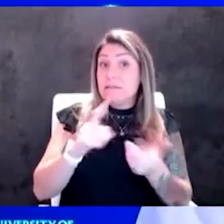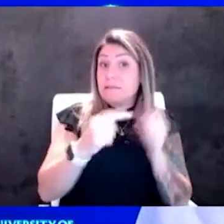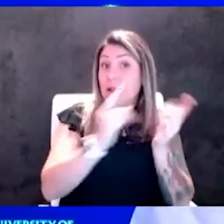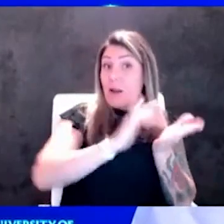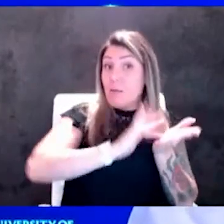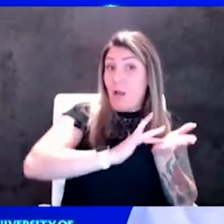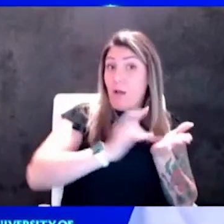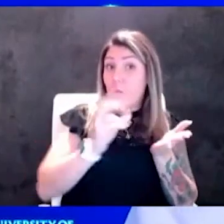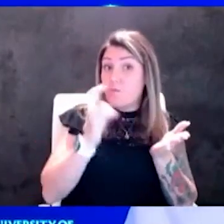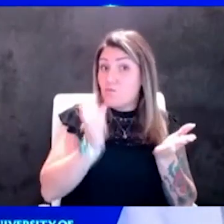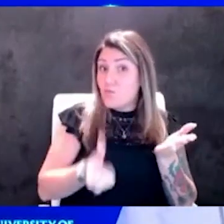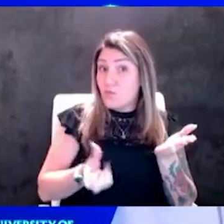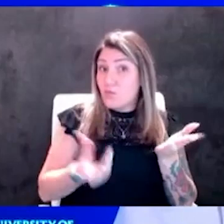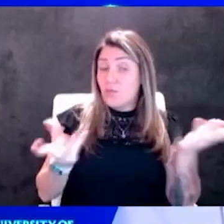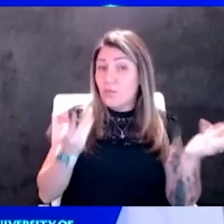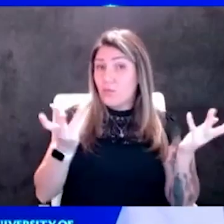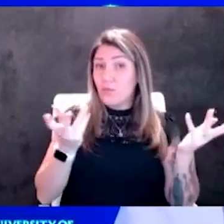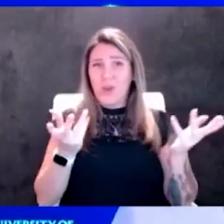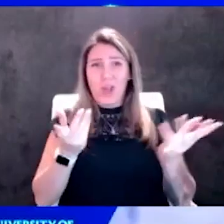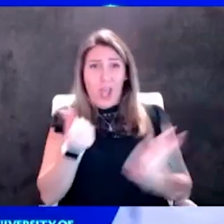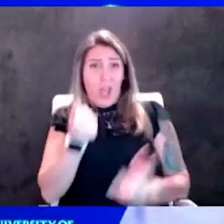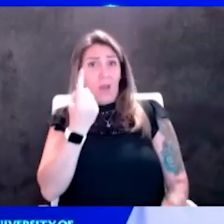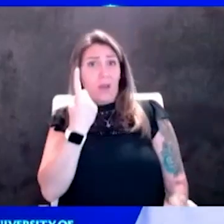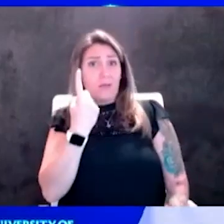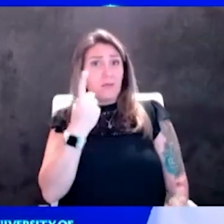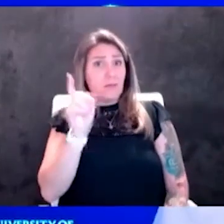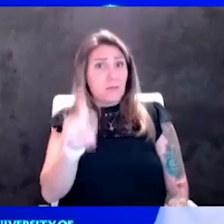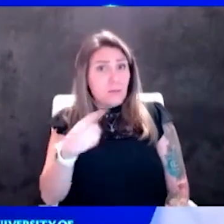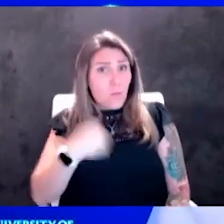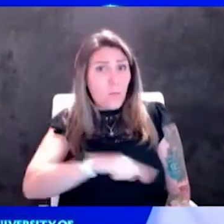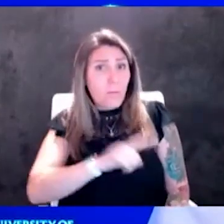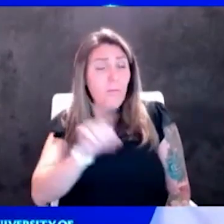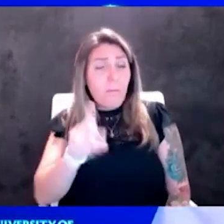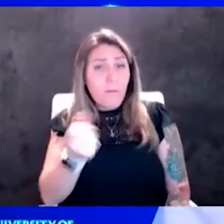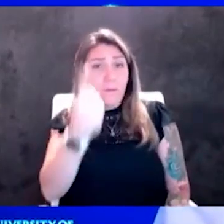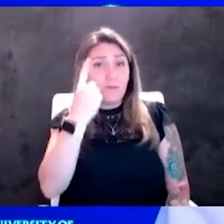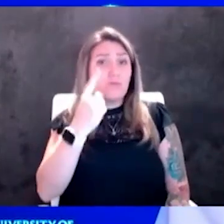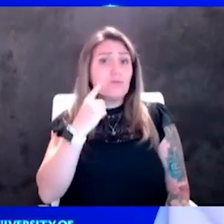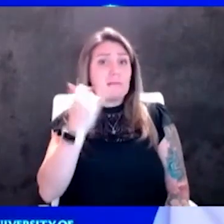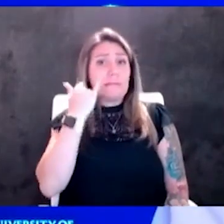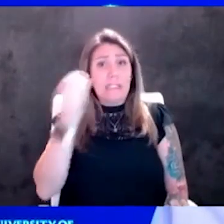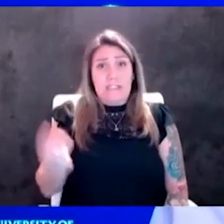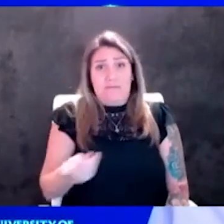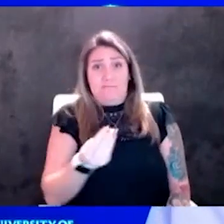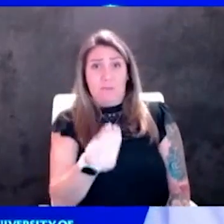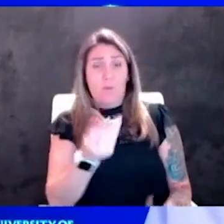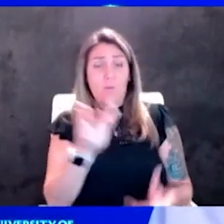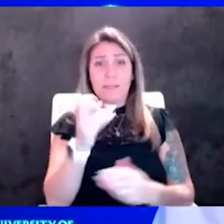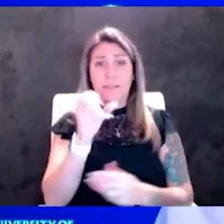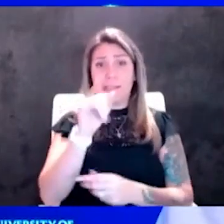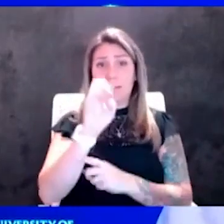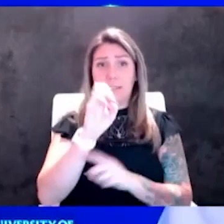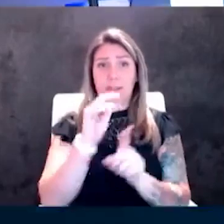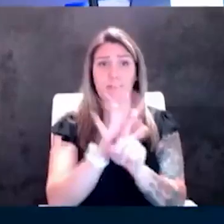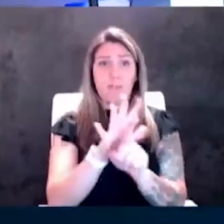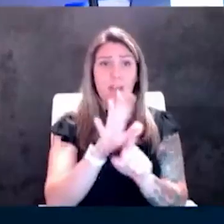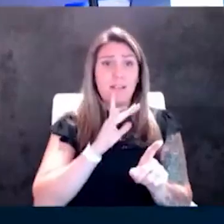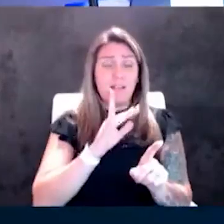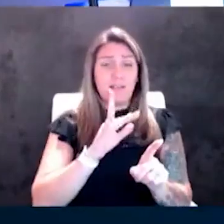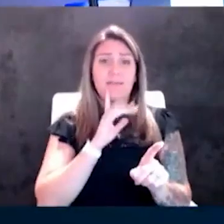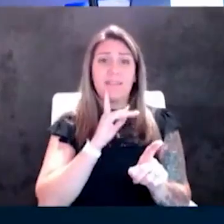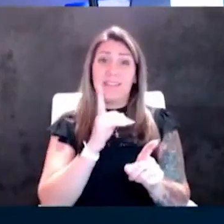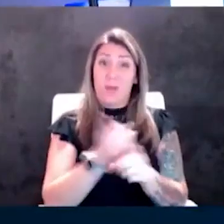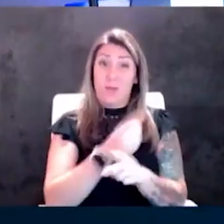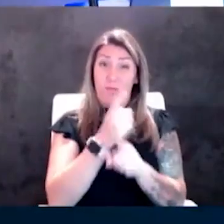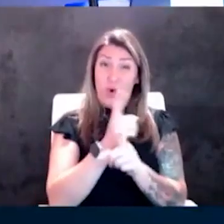to understand what are the side effects of those antibiotics if I give them to you. So it's vitally important to give those in the right settings. It really does make